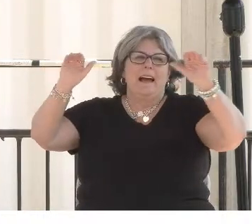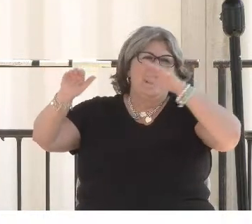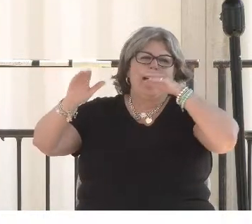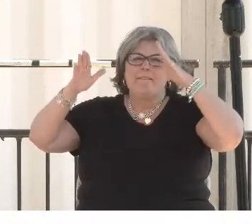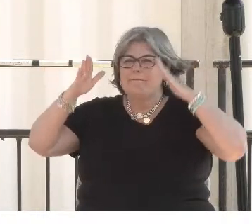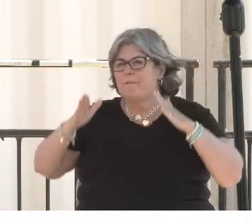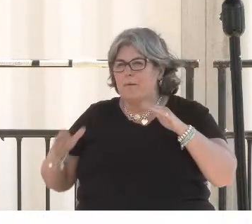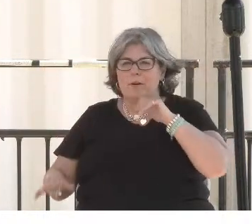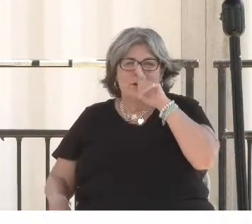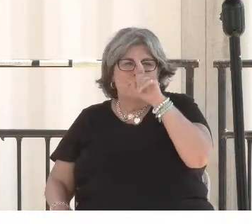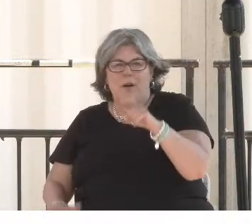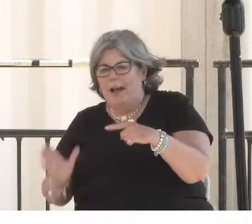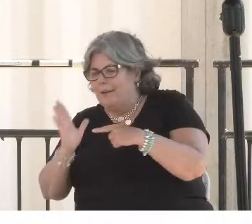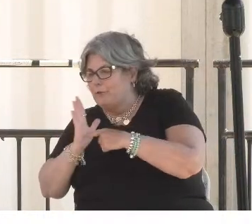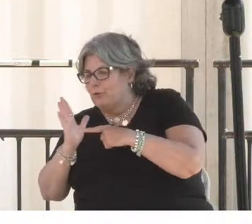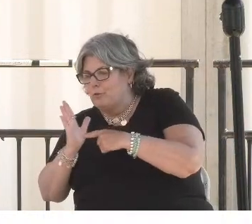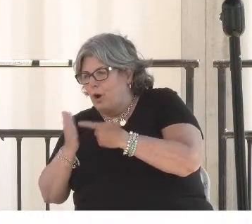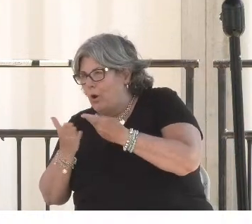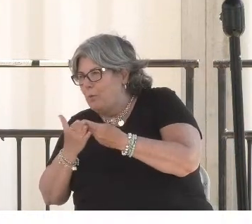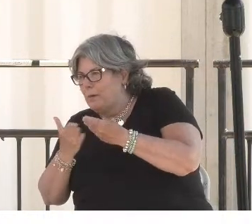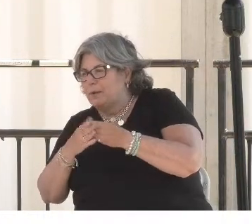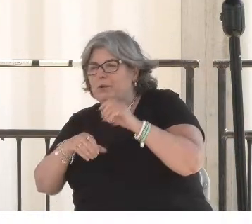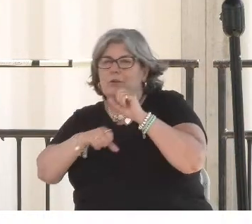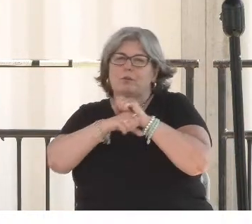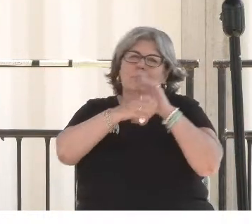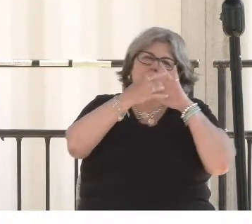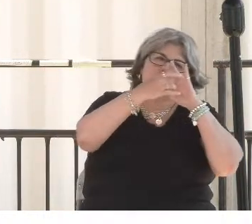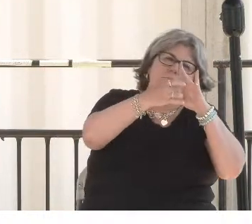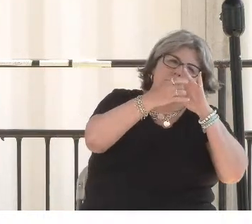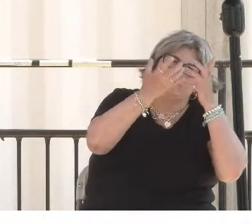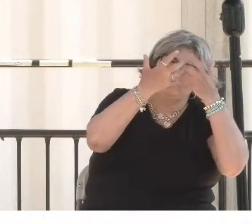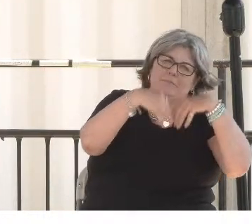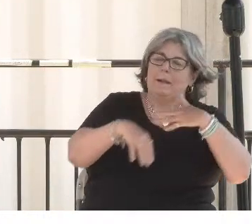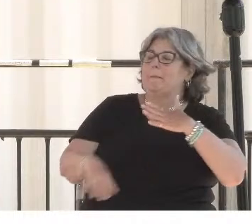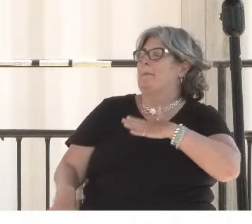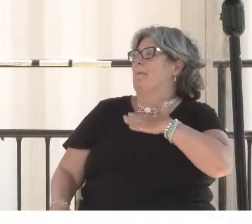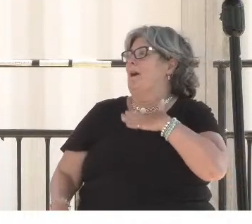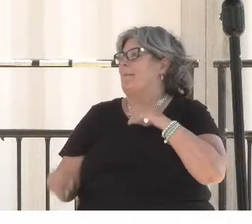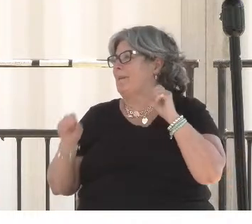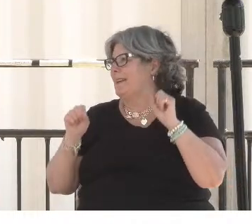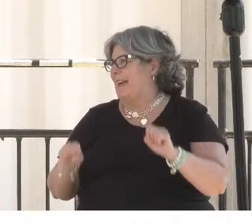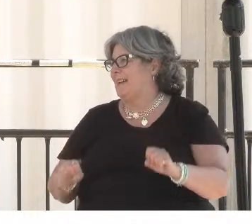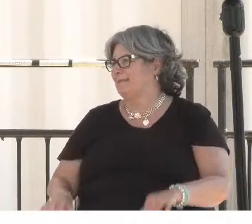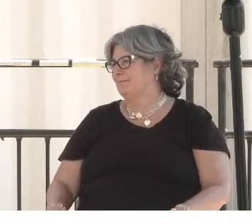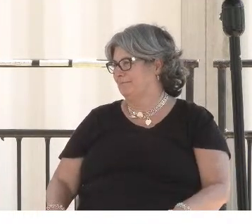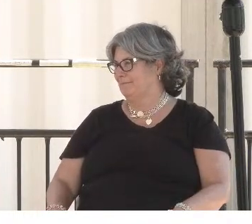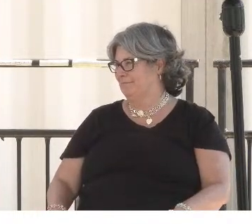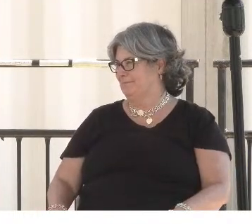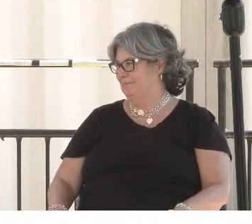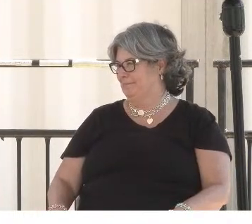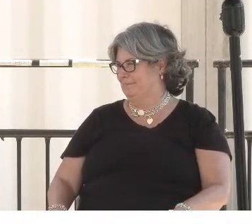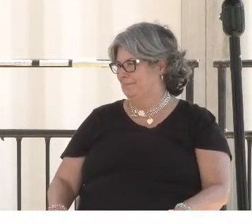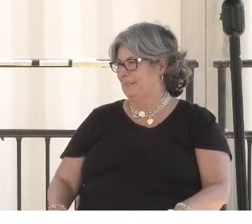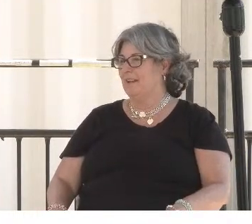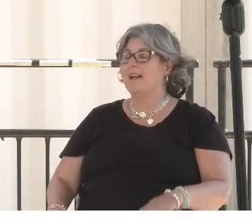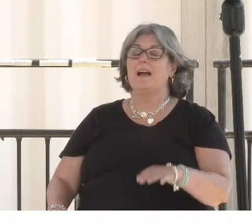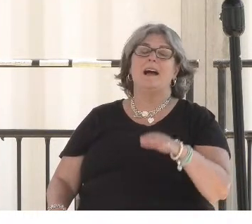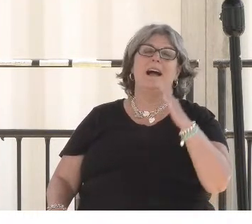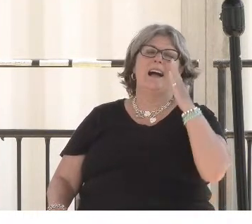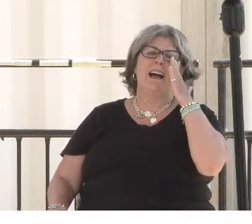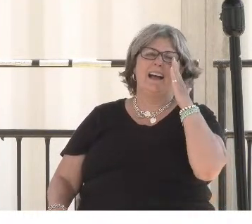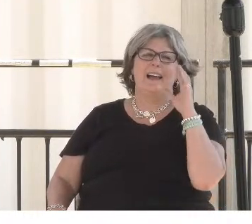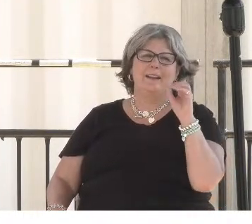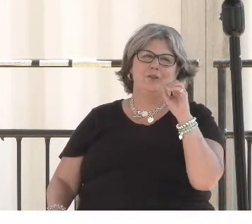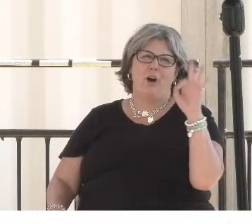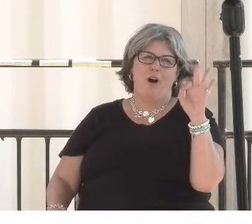don't have to be in debt, and you can work with nature, and you can be happier about your day job and quit your off-farm